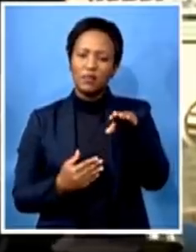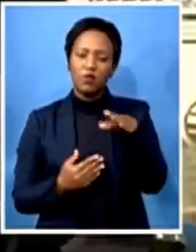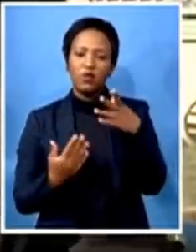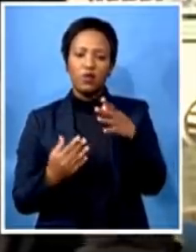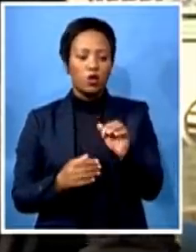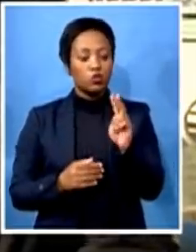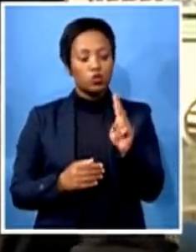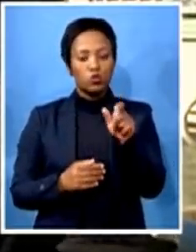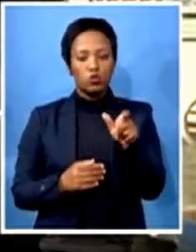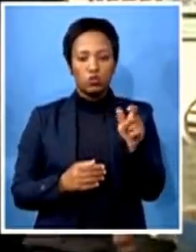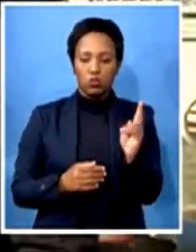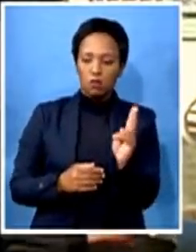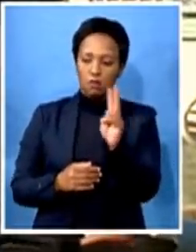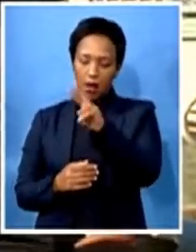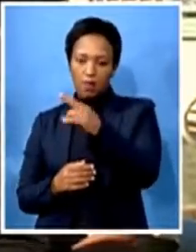speaker,